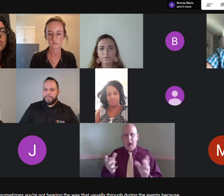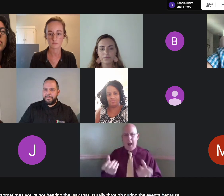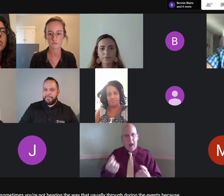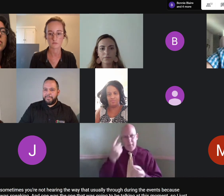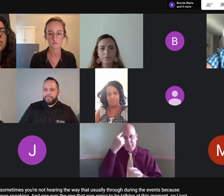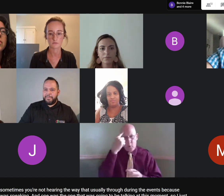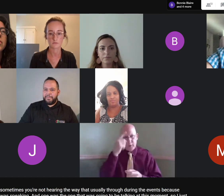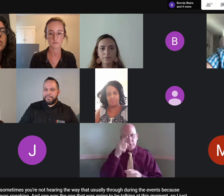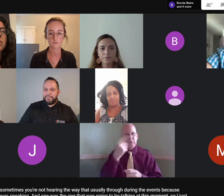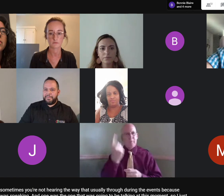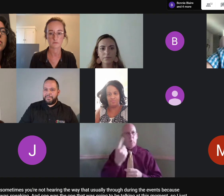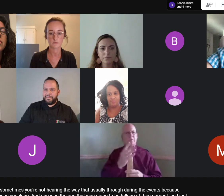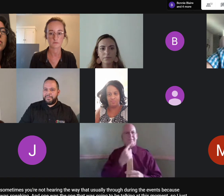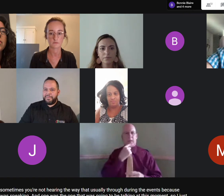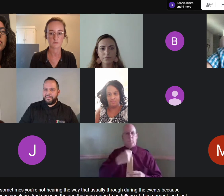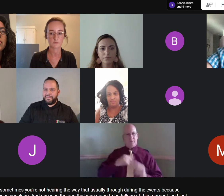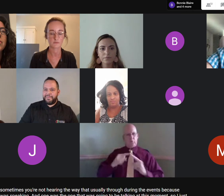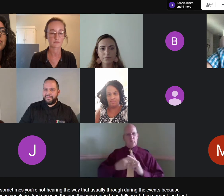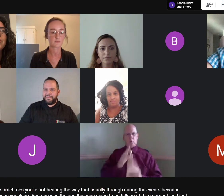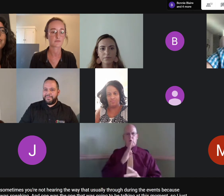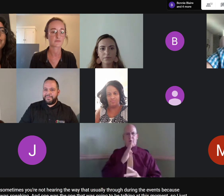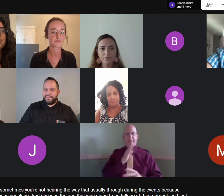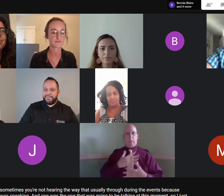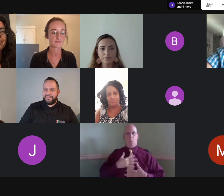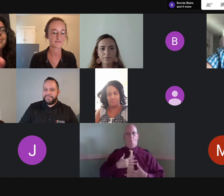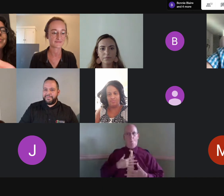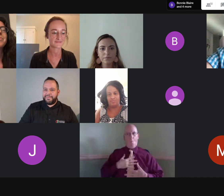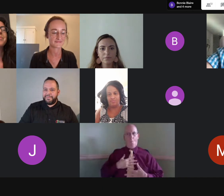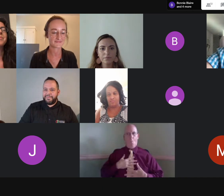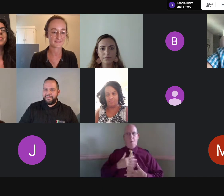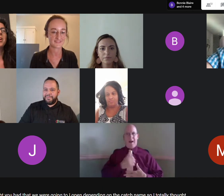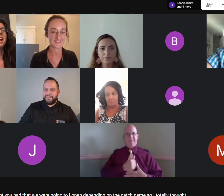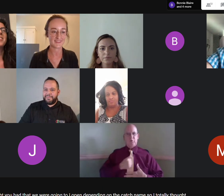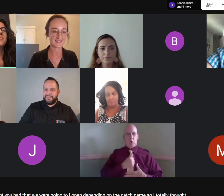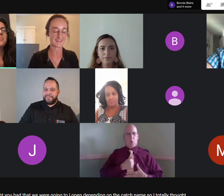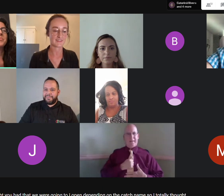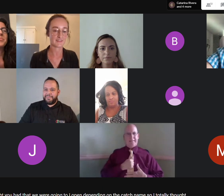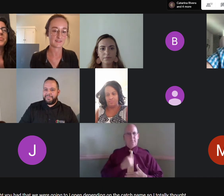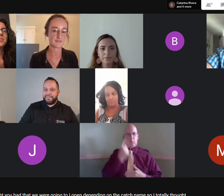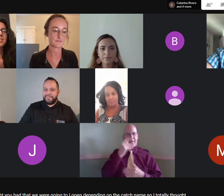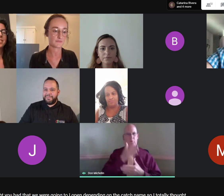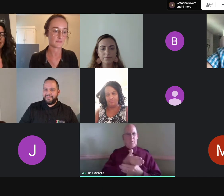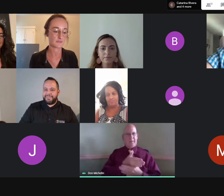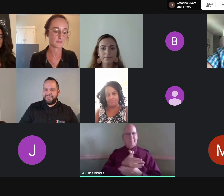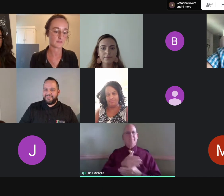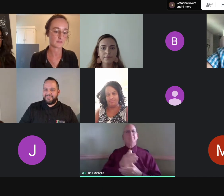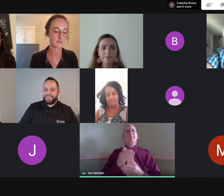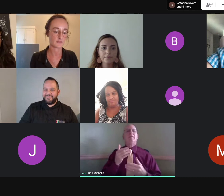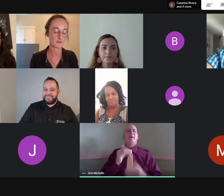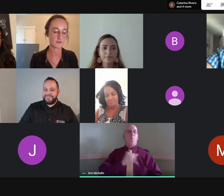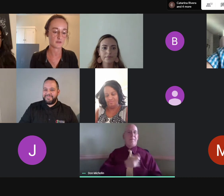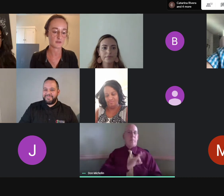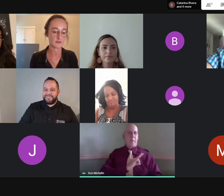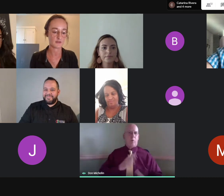were somebody was telling me to start. Apologies. Okay.